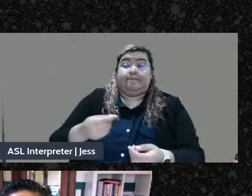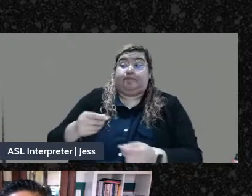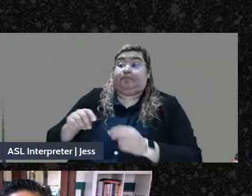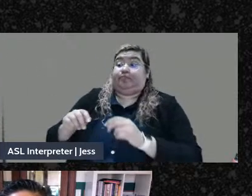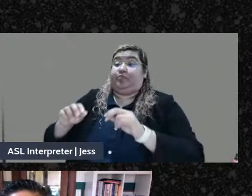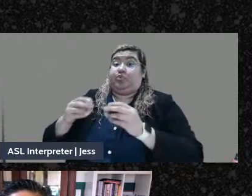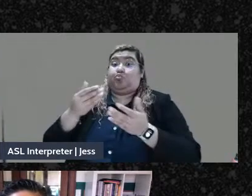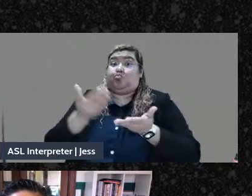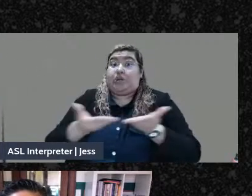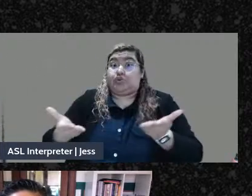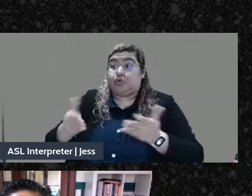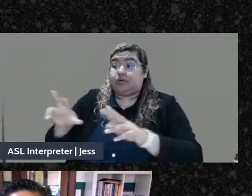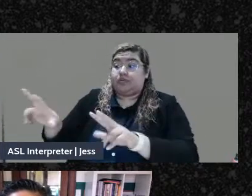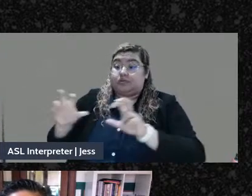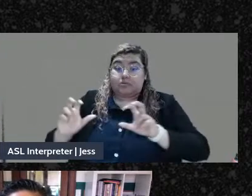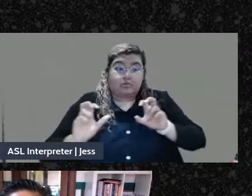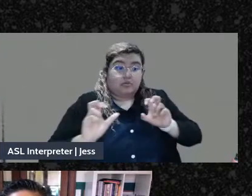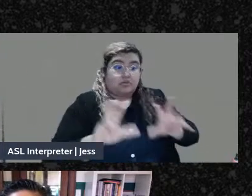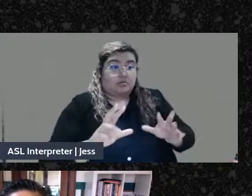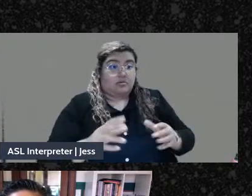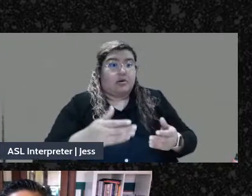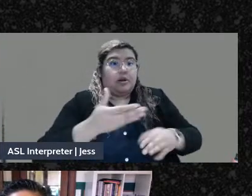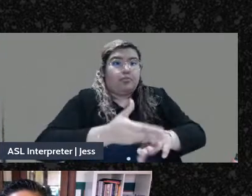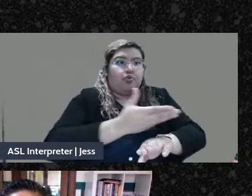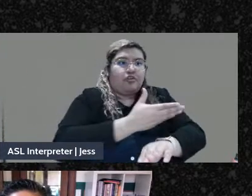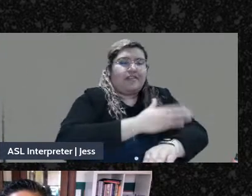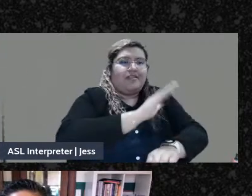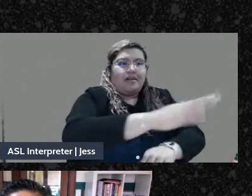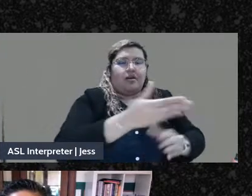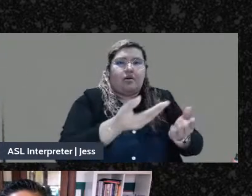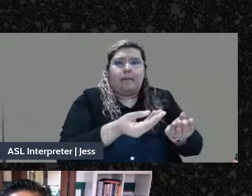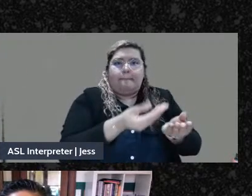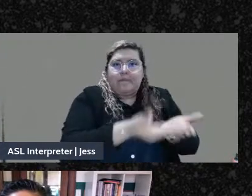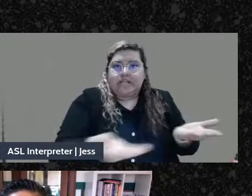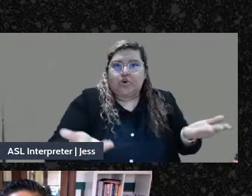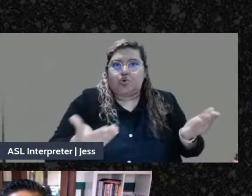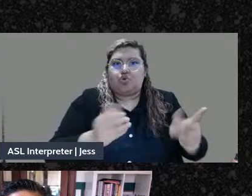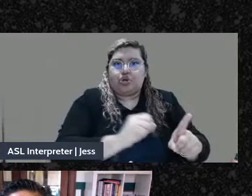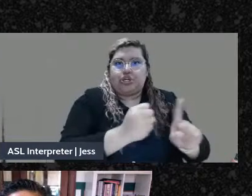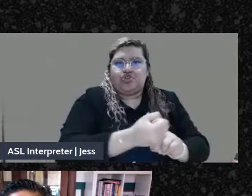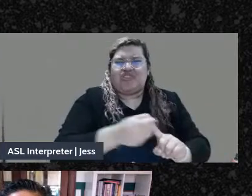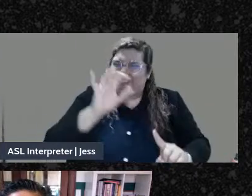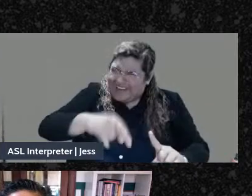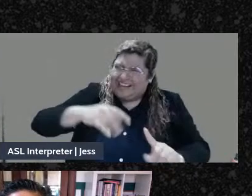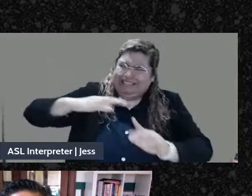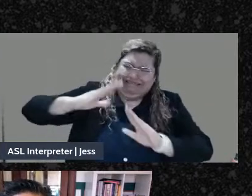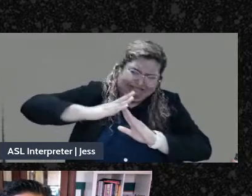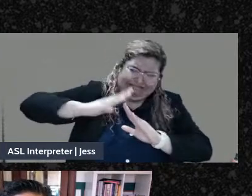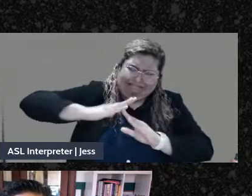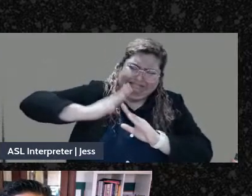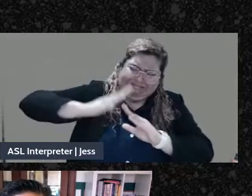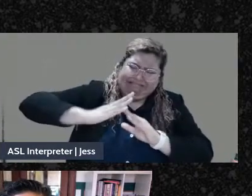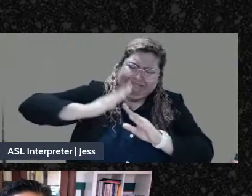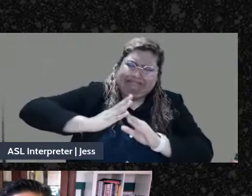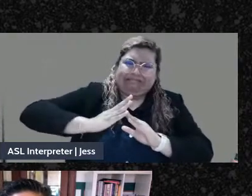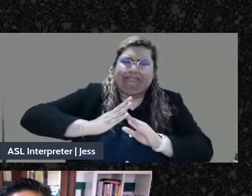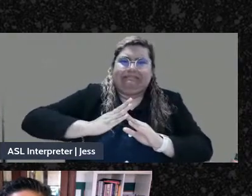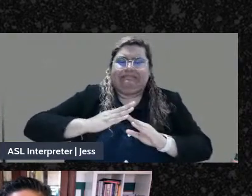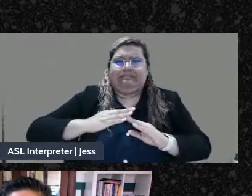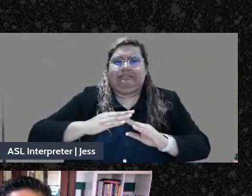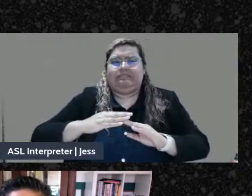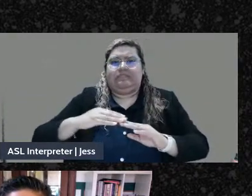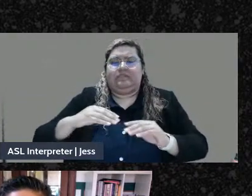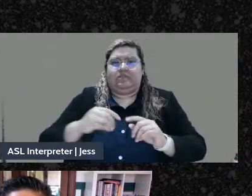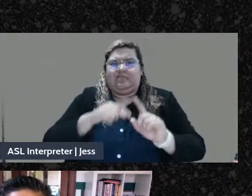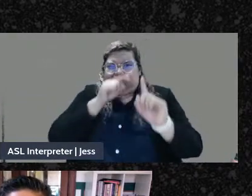need? Are we improving people's material conditions? And that always, always, always has to be the test, the bellwether, the